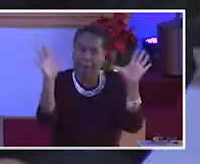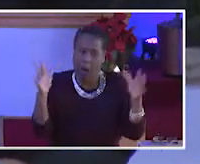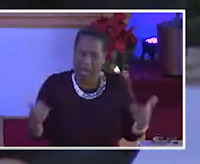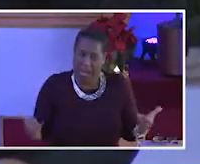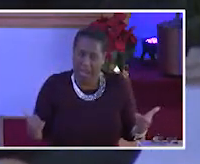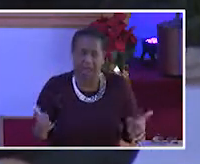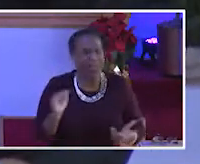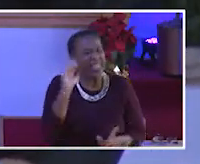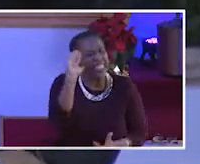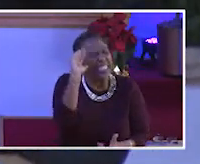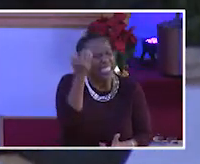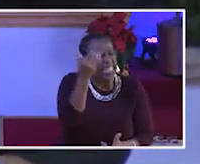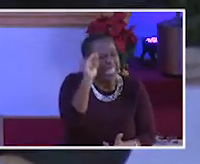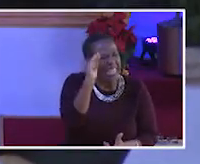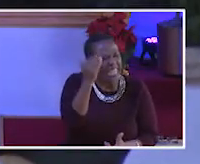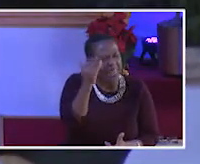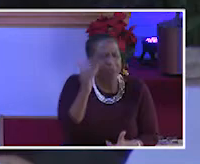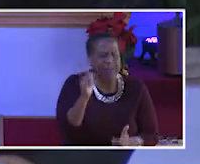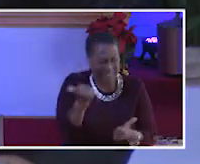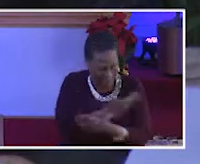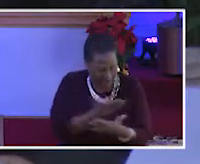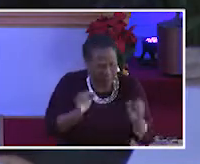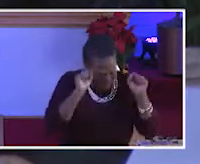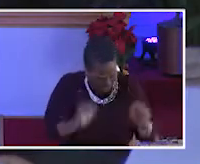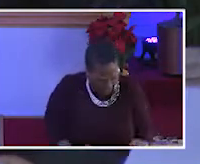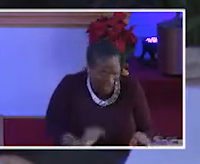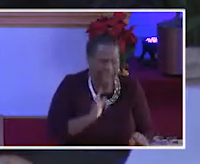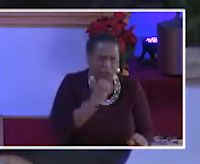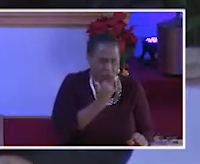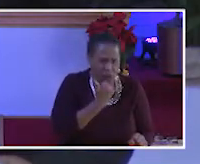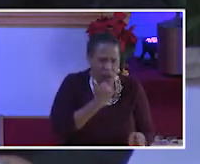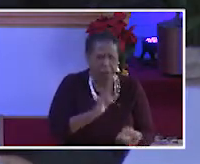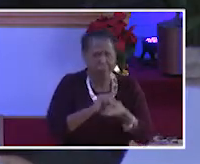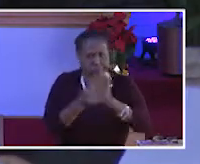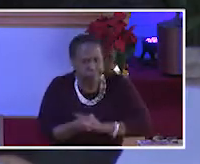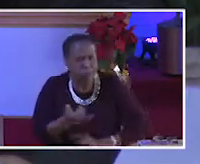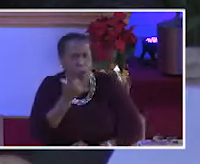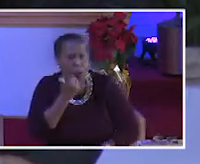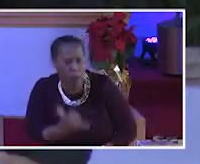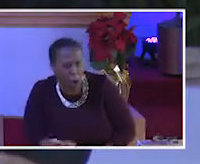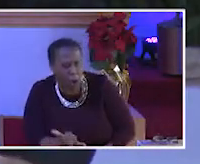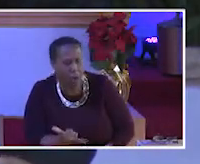if everything that can go wrong is going wrong.